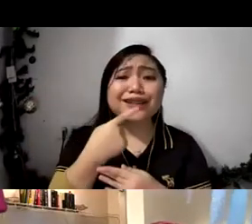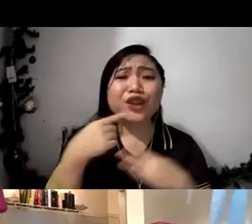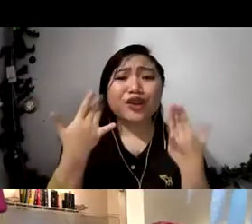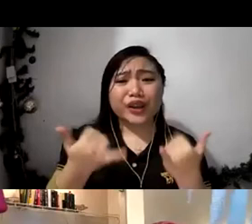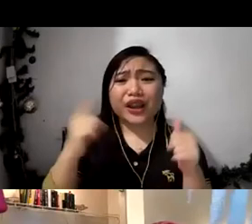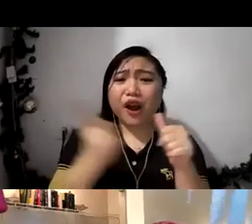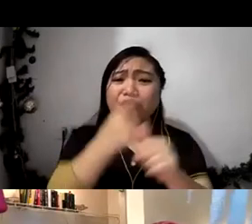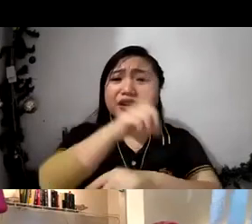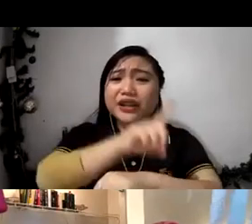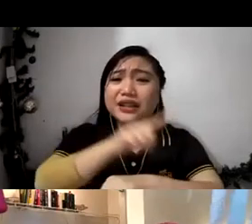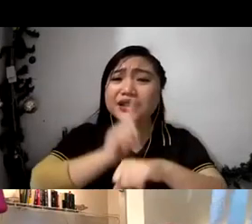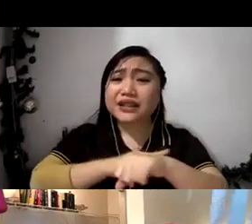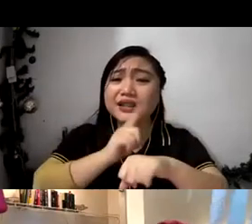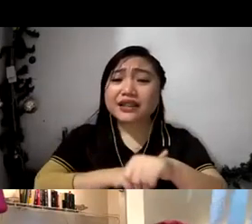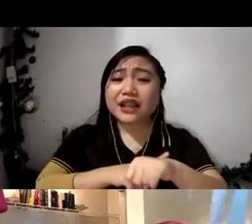be